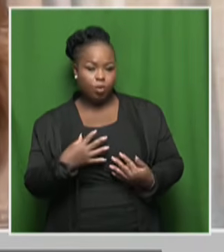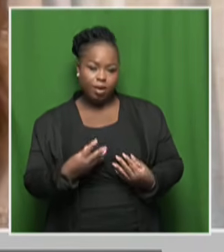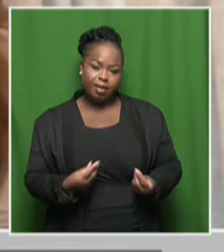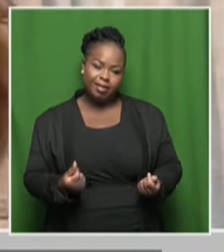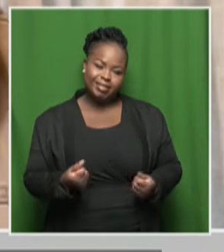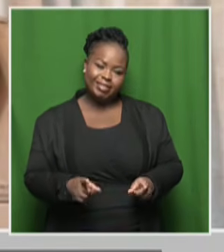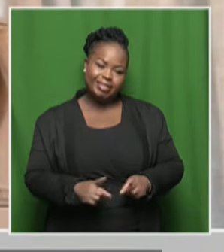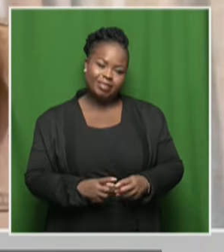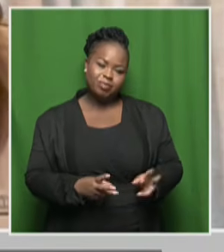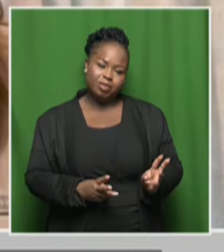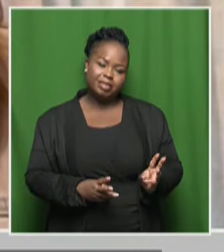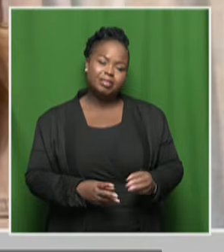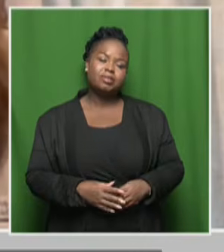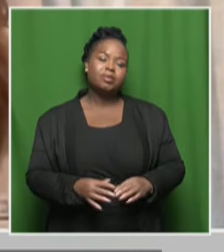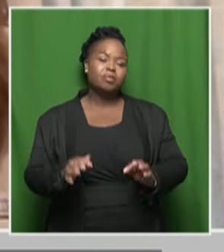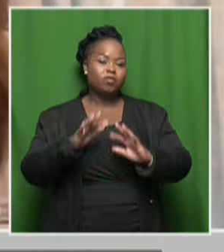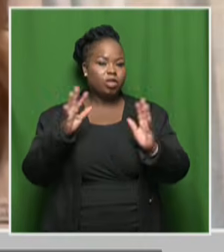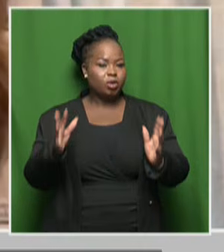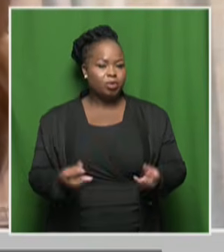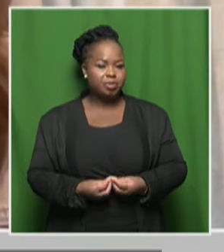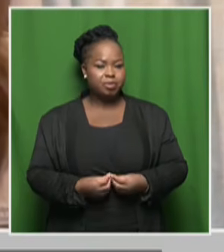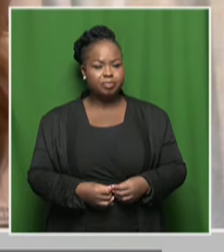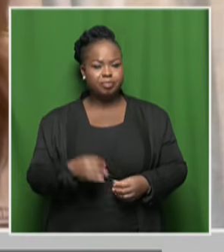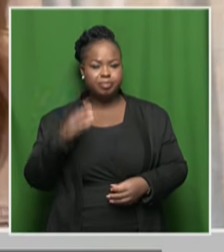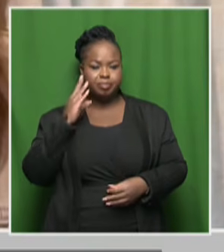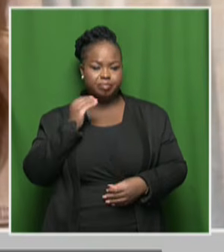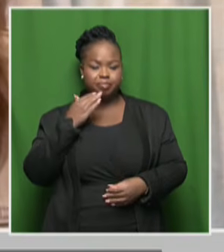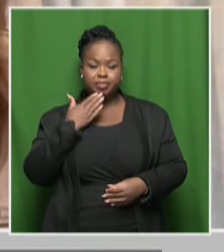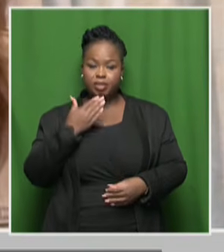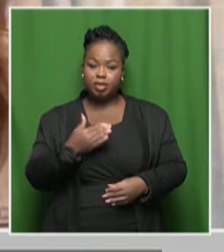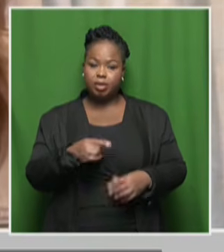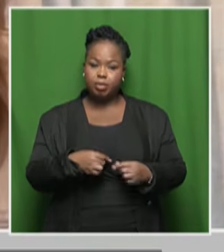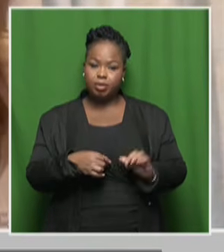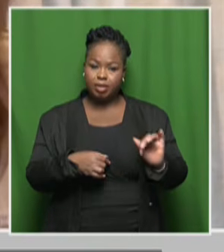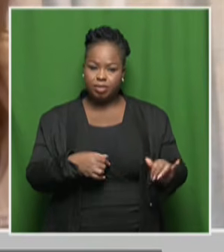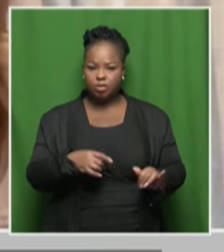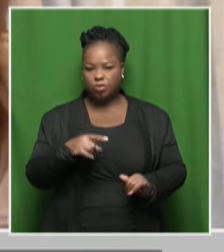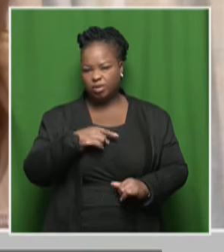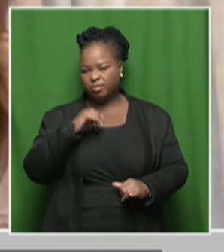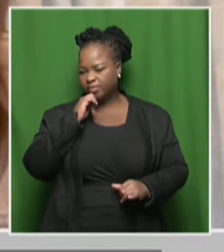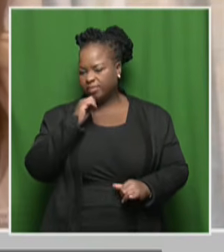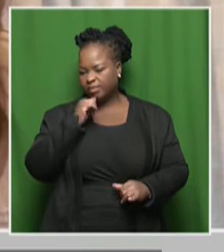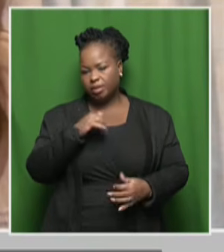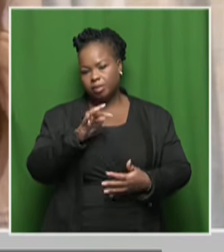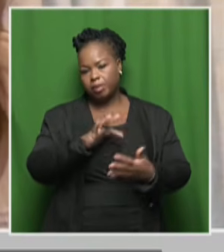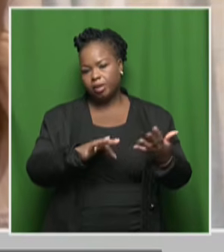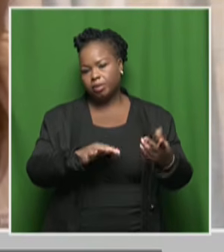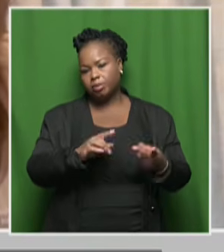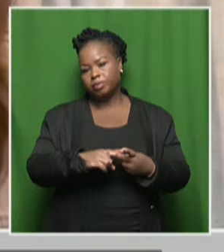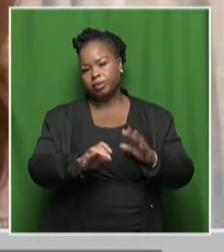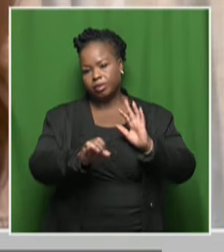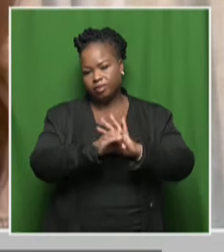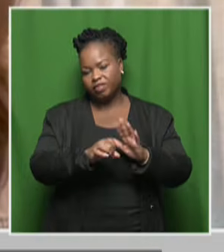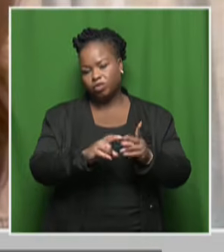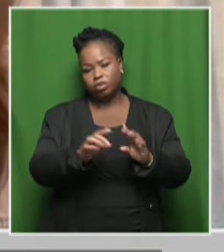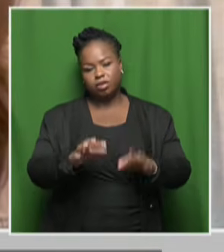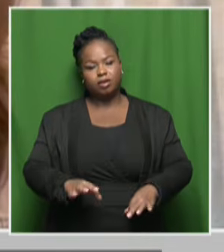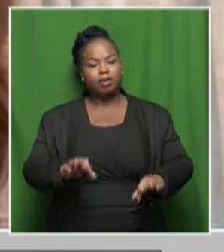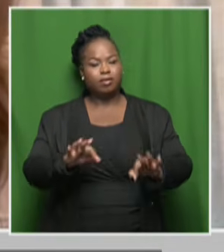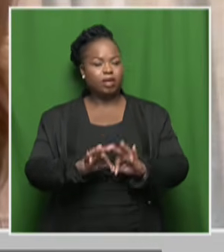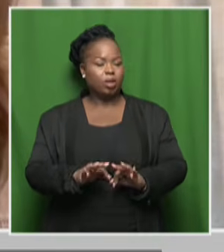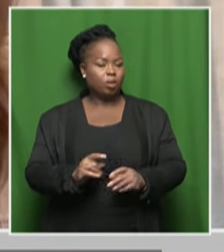to be a very holistic experience. So thank you for speaking to that. Even if we're looking at stories and identity, belonging,